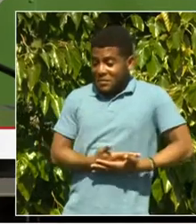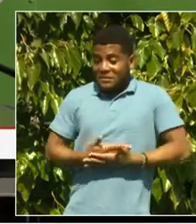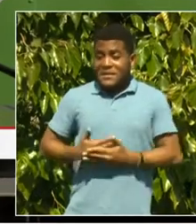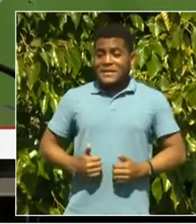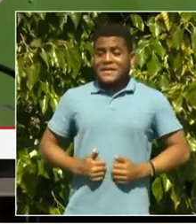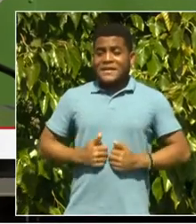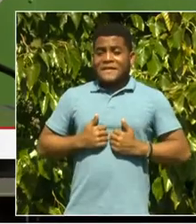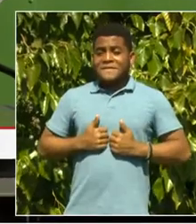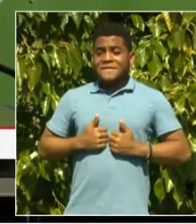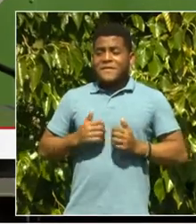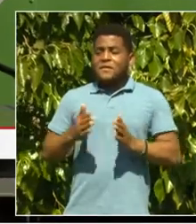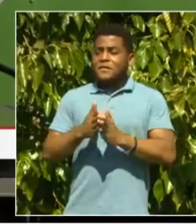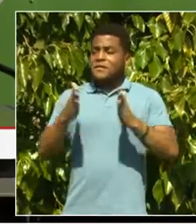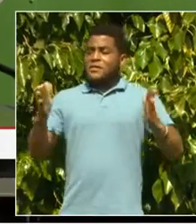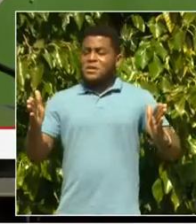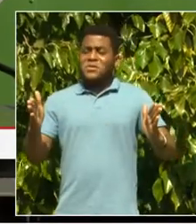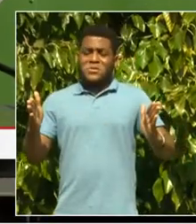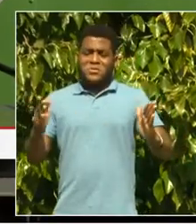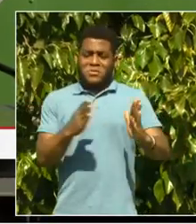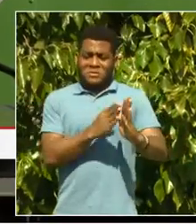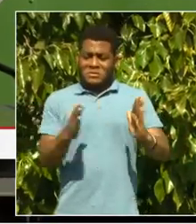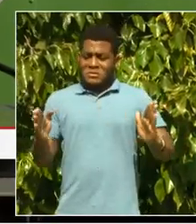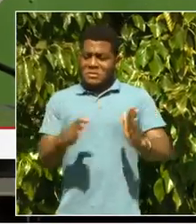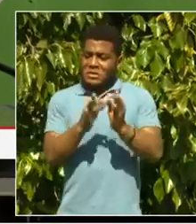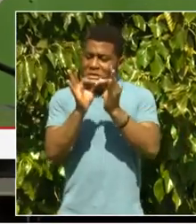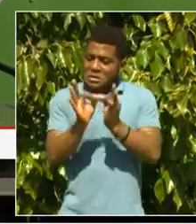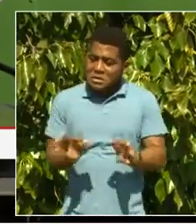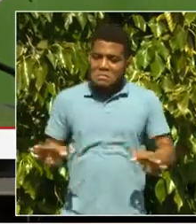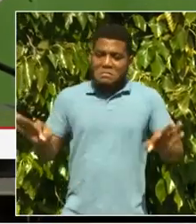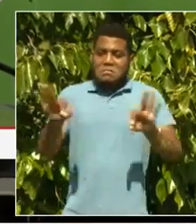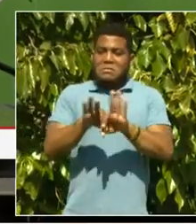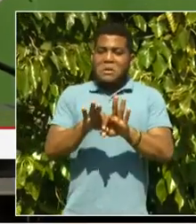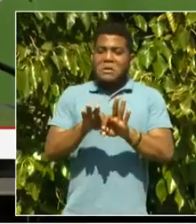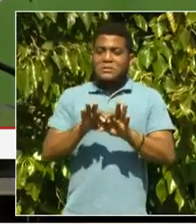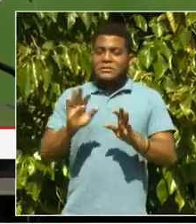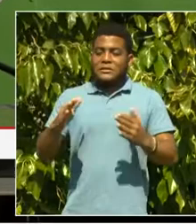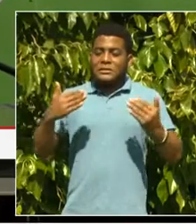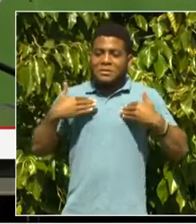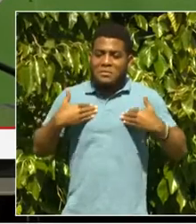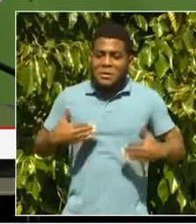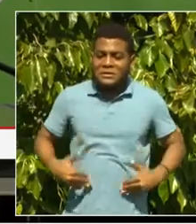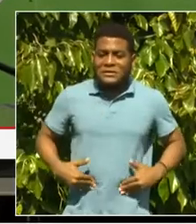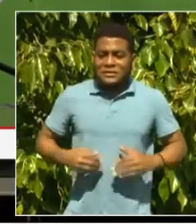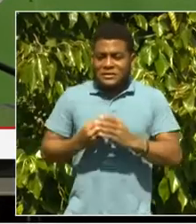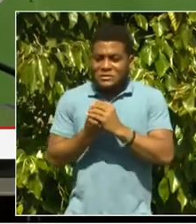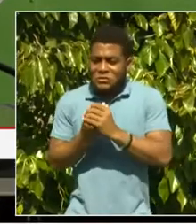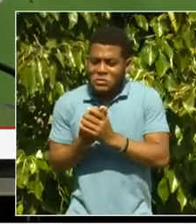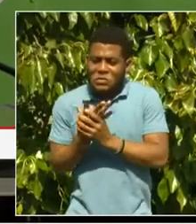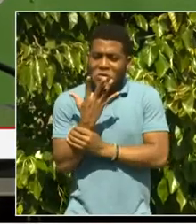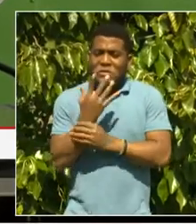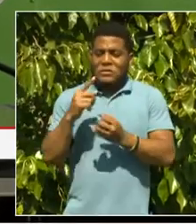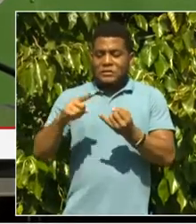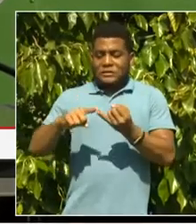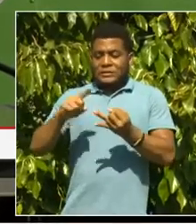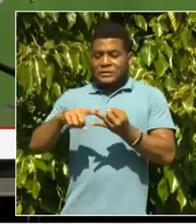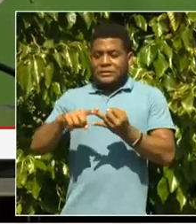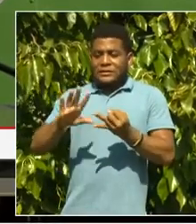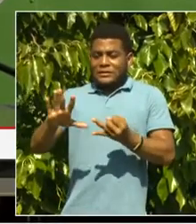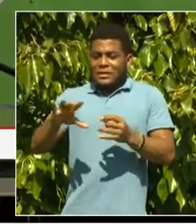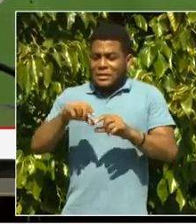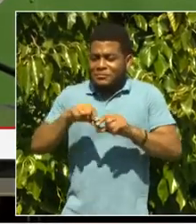little brains, their motor skills, their little language, all developing